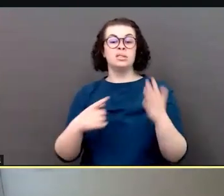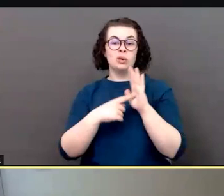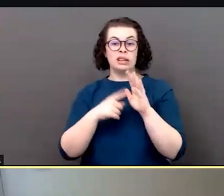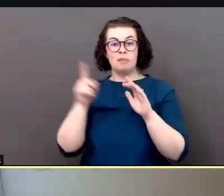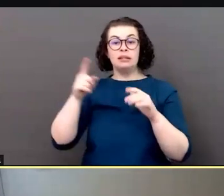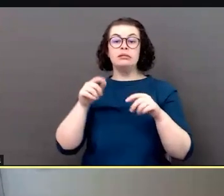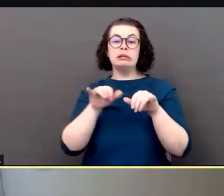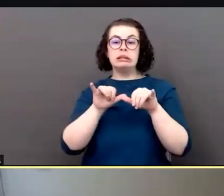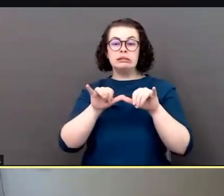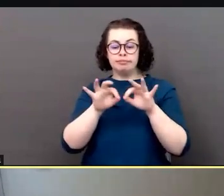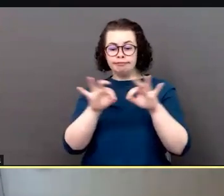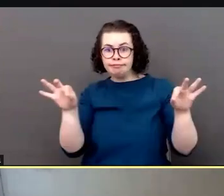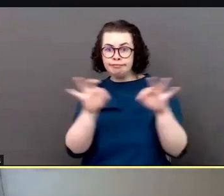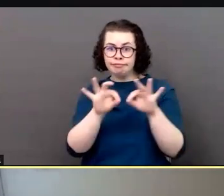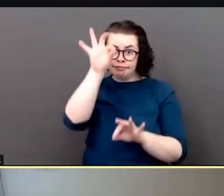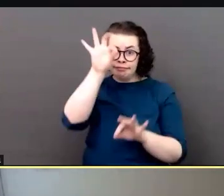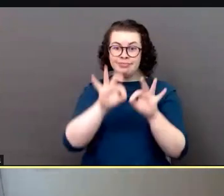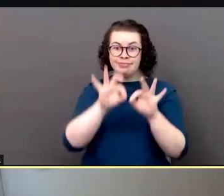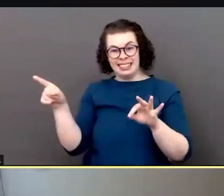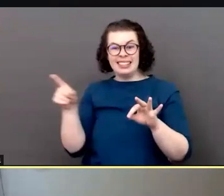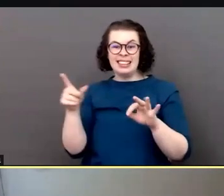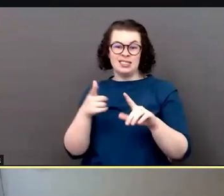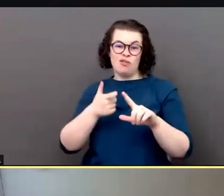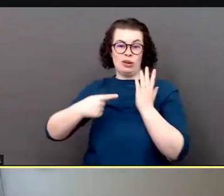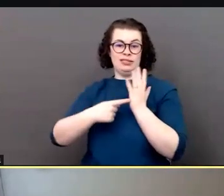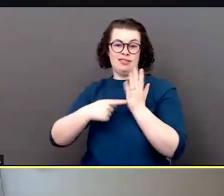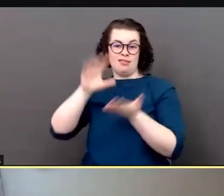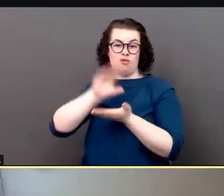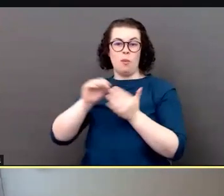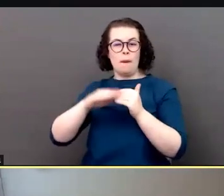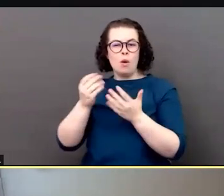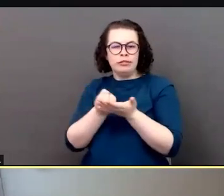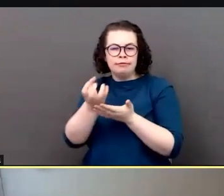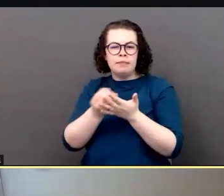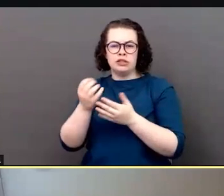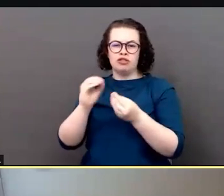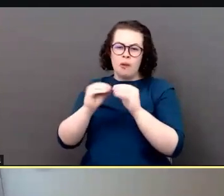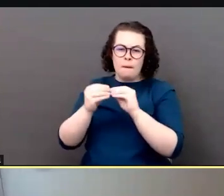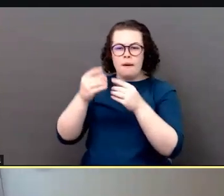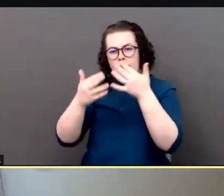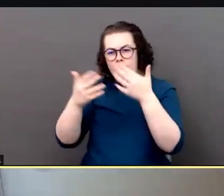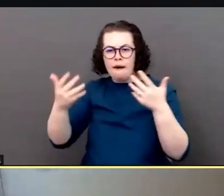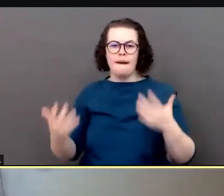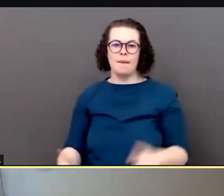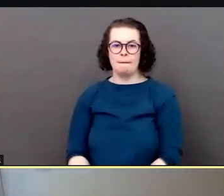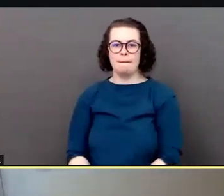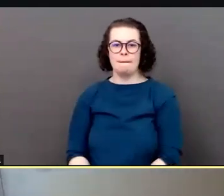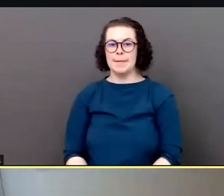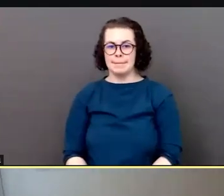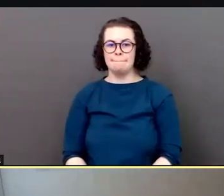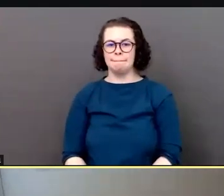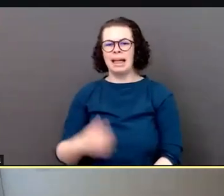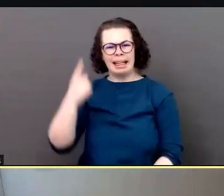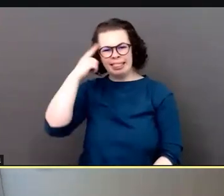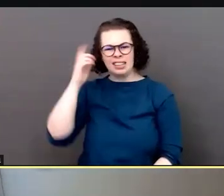everything. Yeah, next slide, please. Yeah, signage, height of that. Yeah, let's just jump